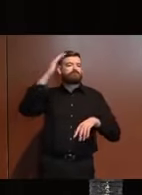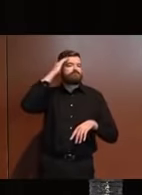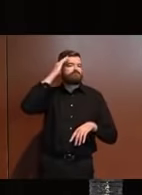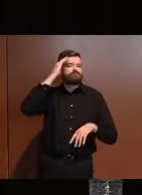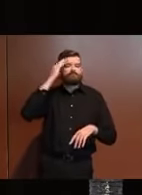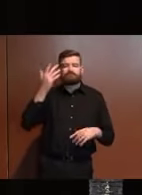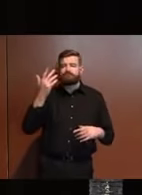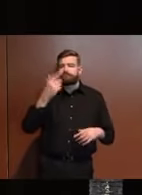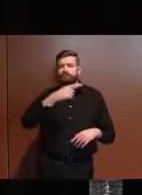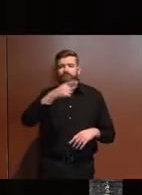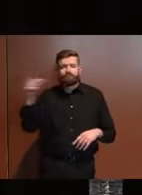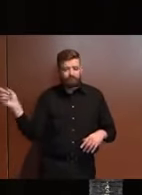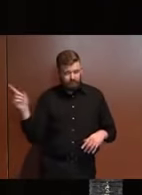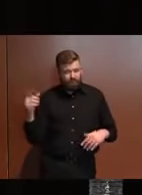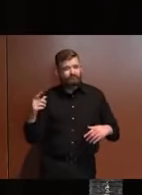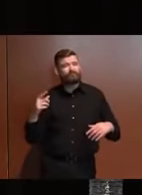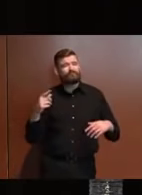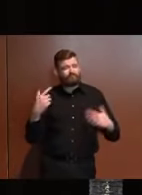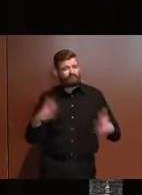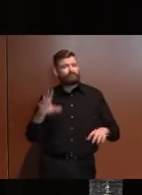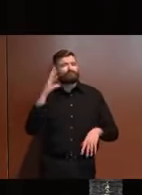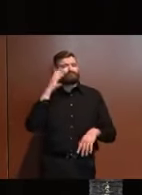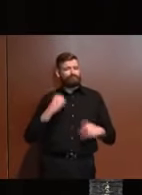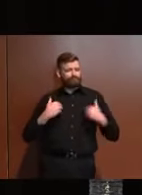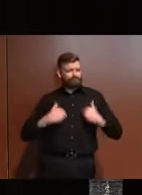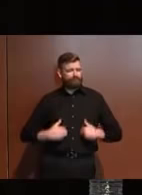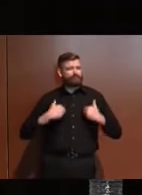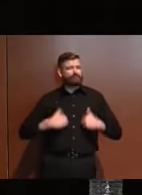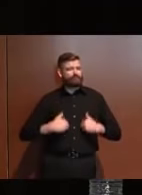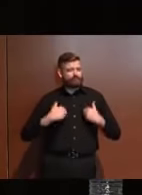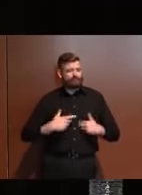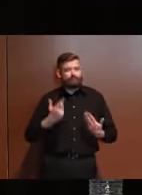flus every year, and for most people this is